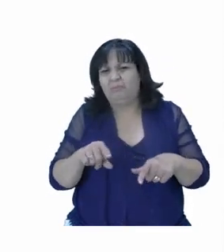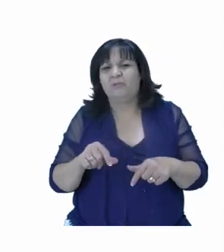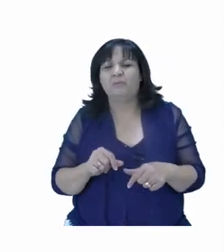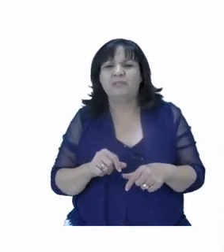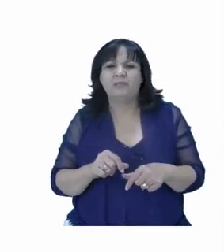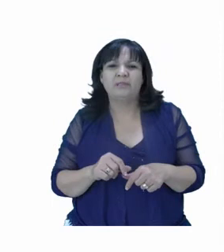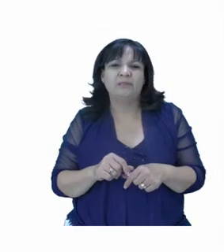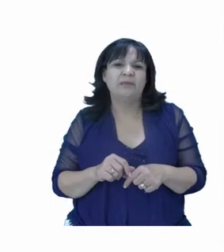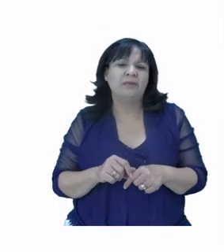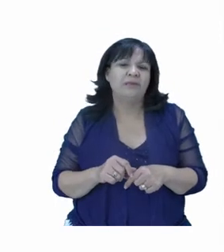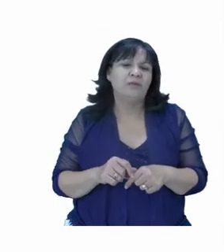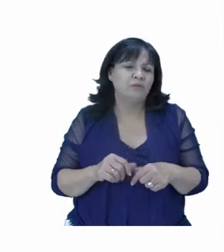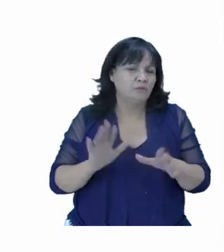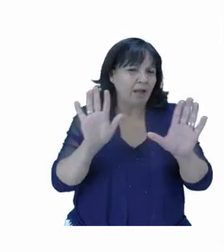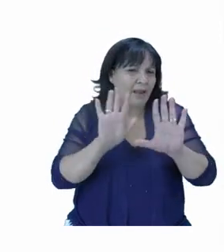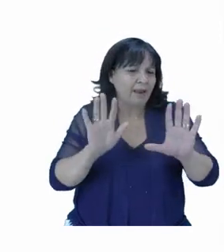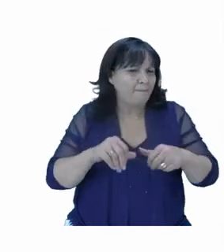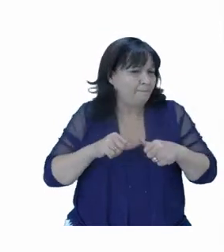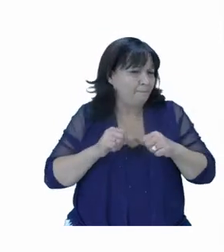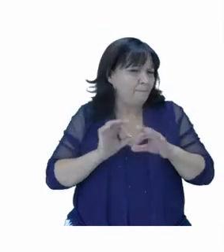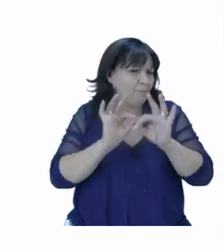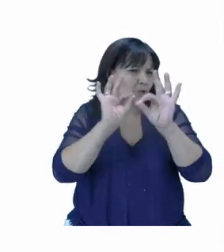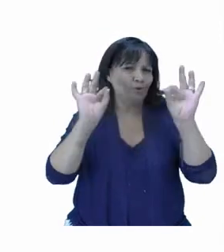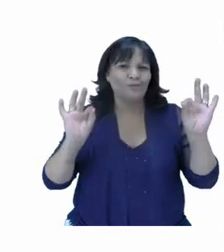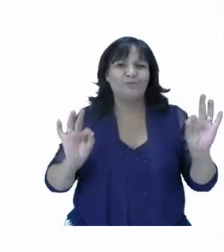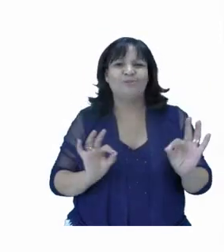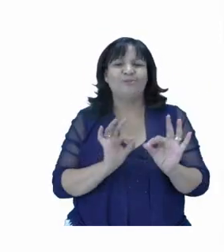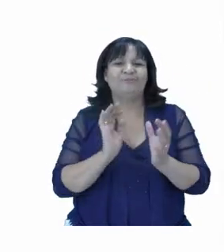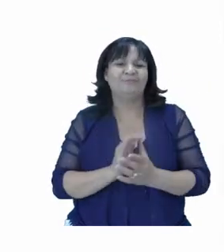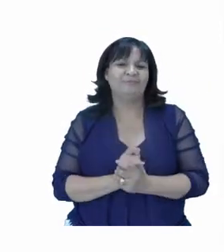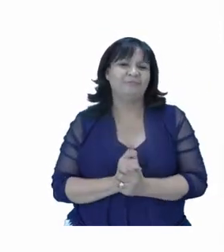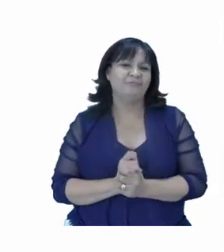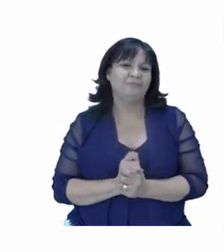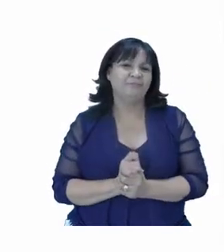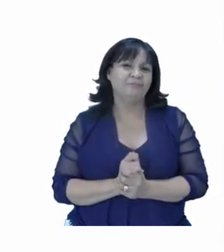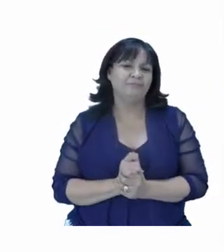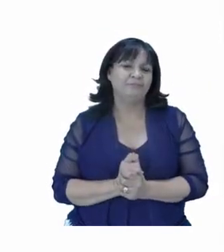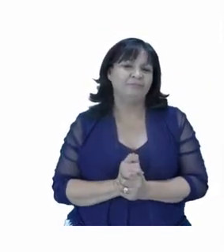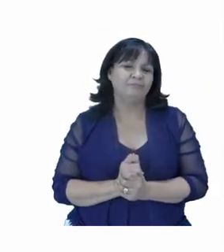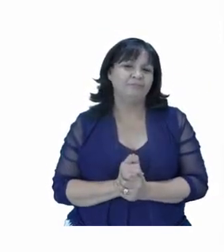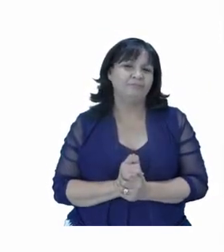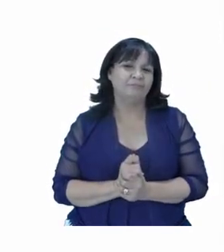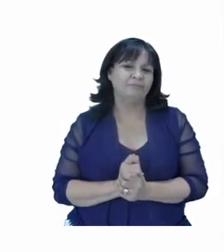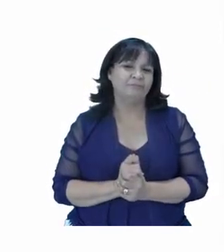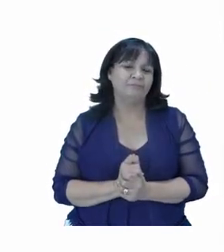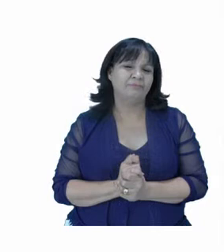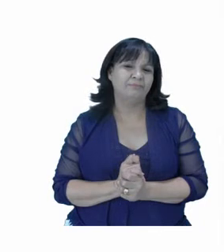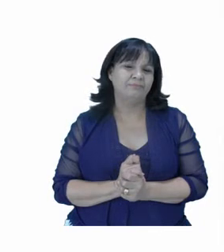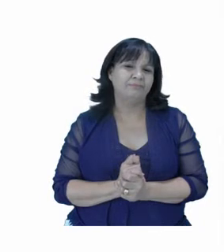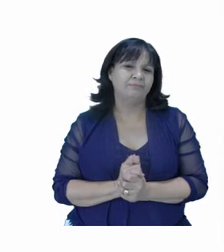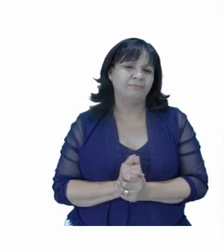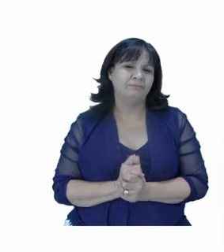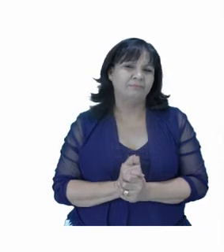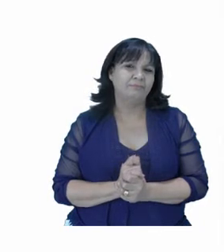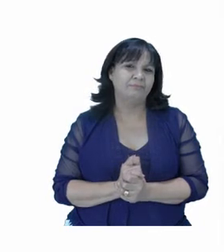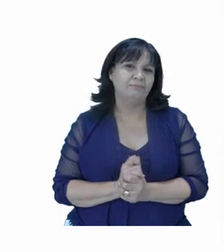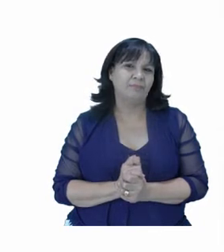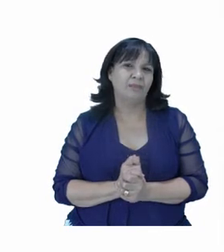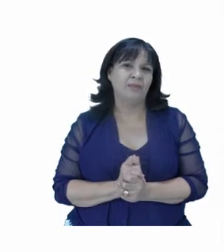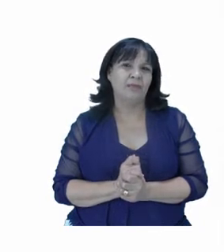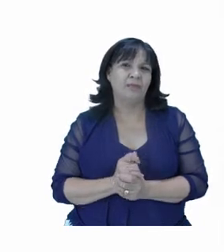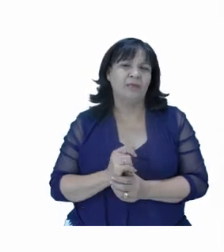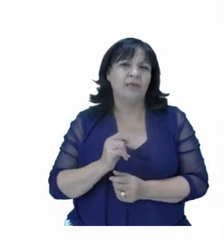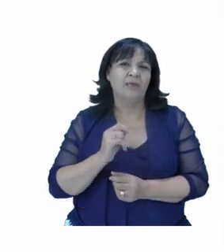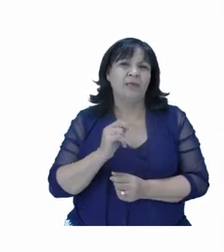Then at the bottom, you can see that there is something we're being asked to do. It says,